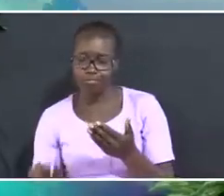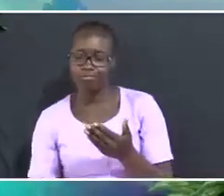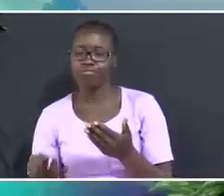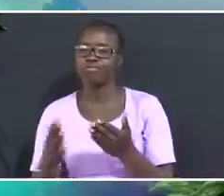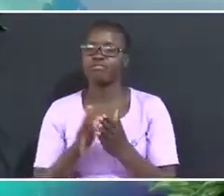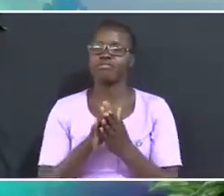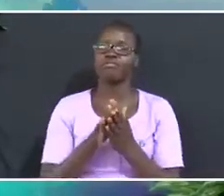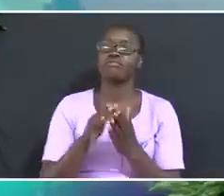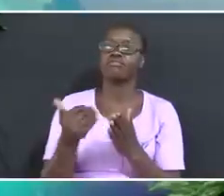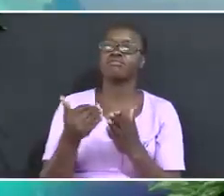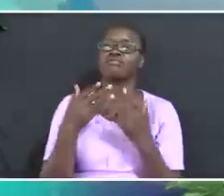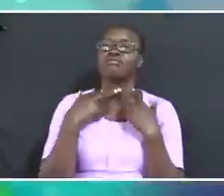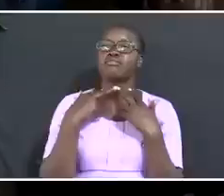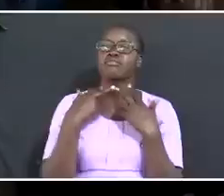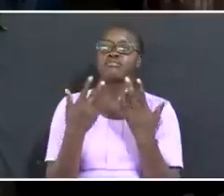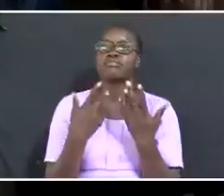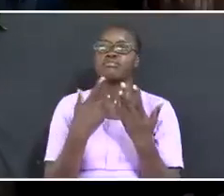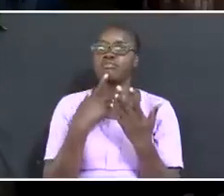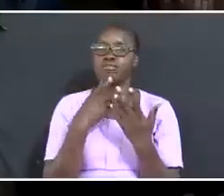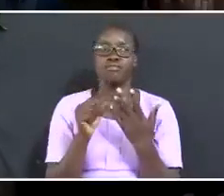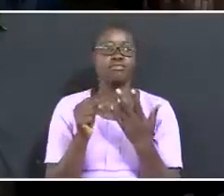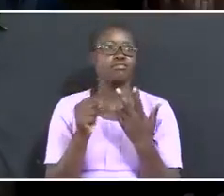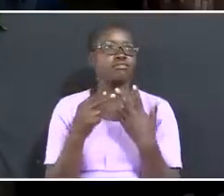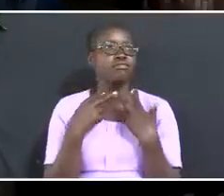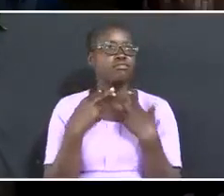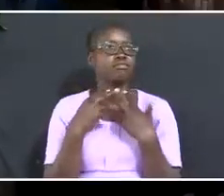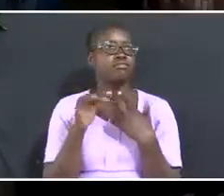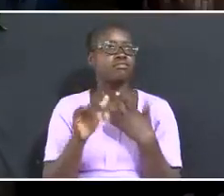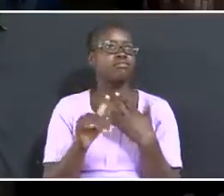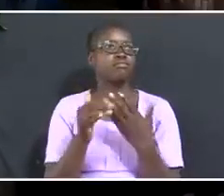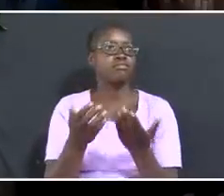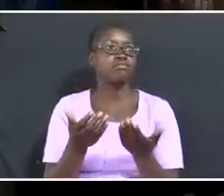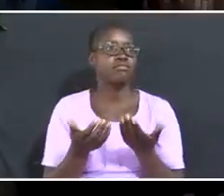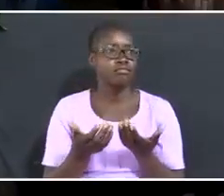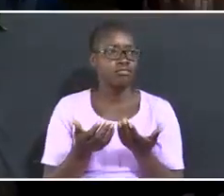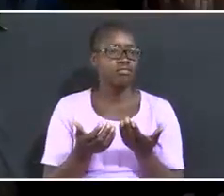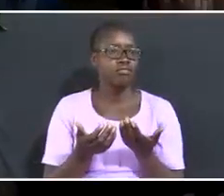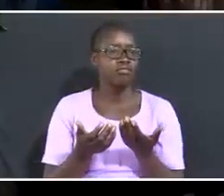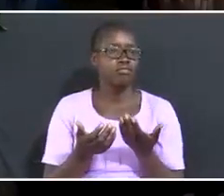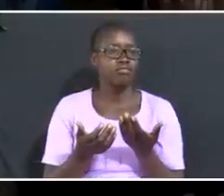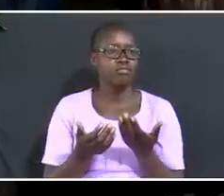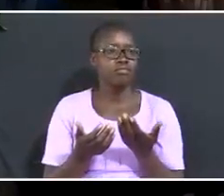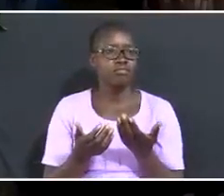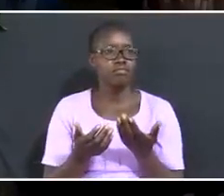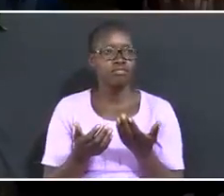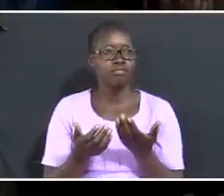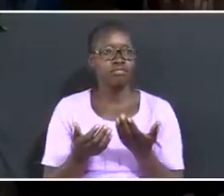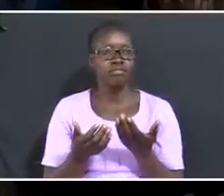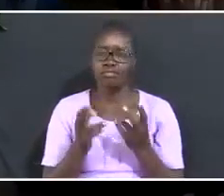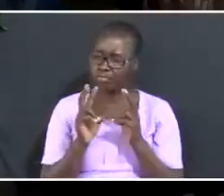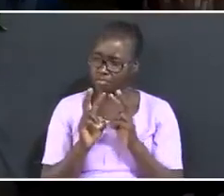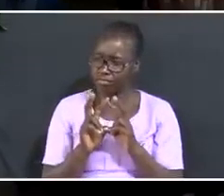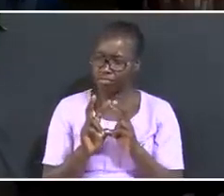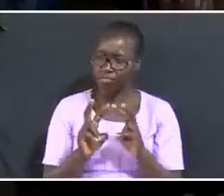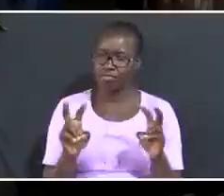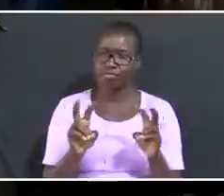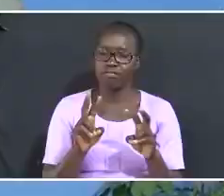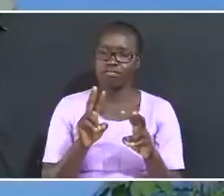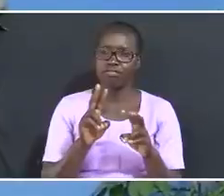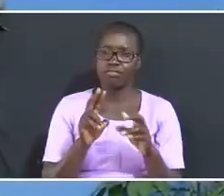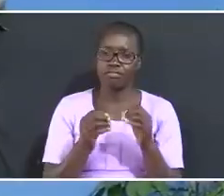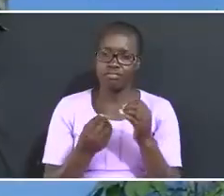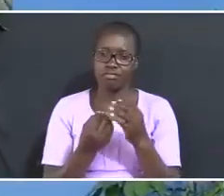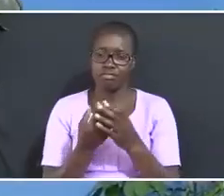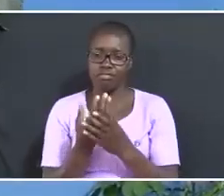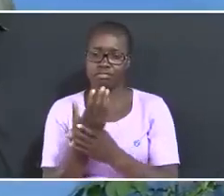other slavery. So it is a slavery that you need to watch, to nurture,